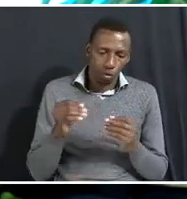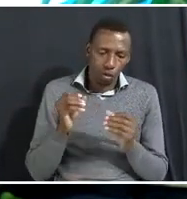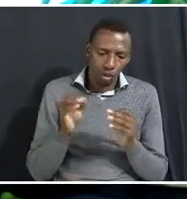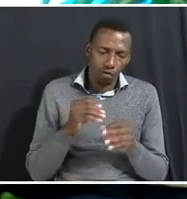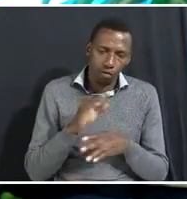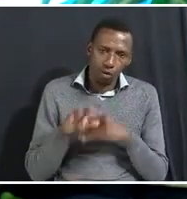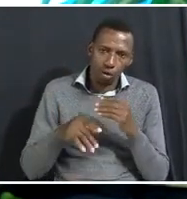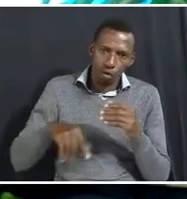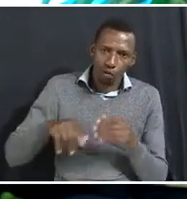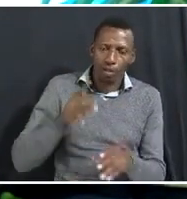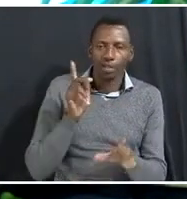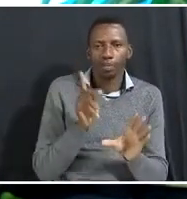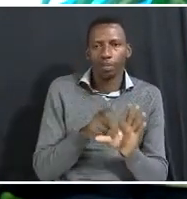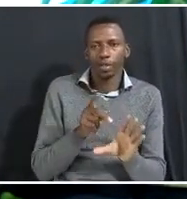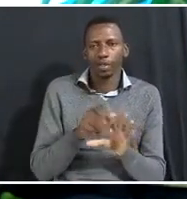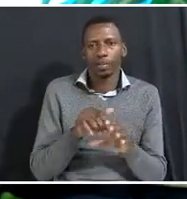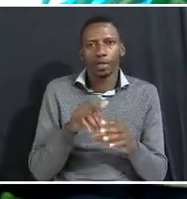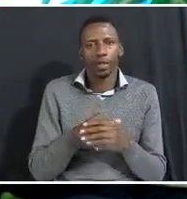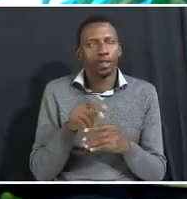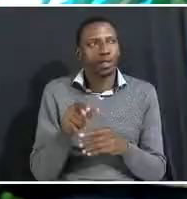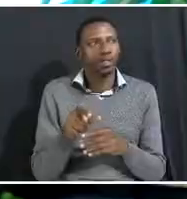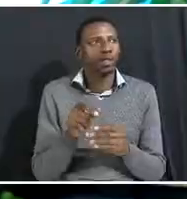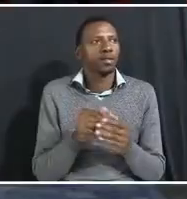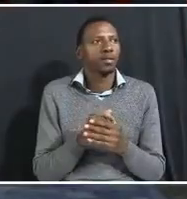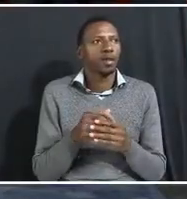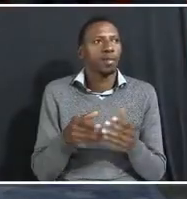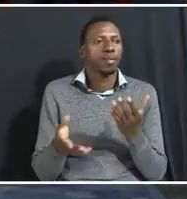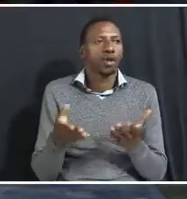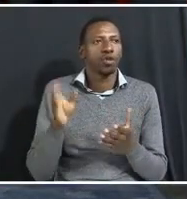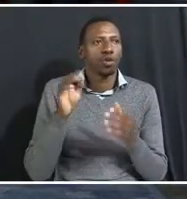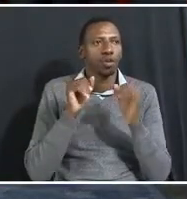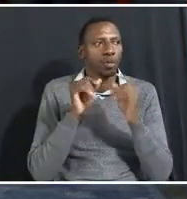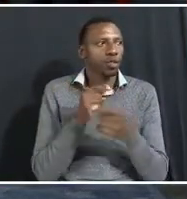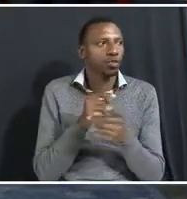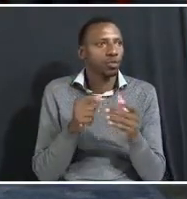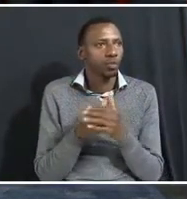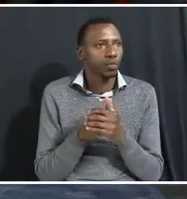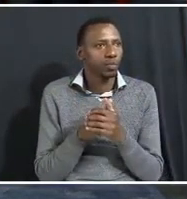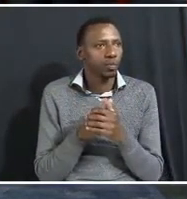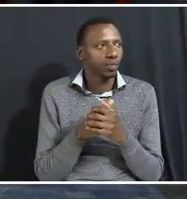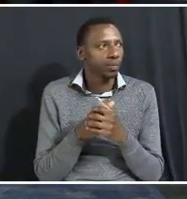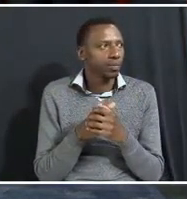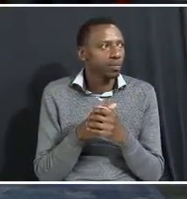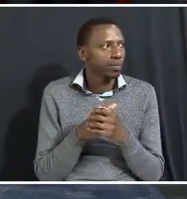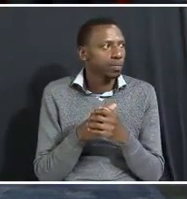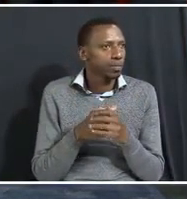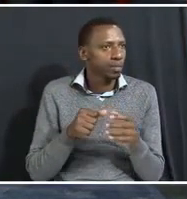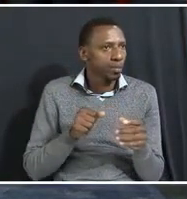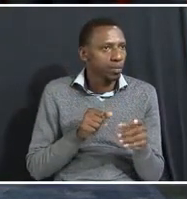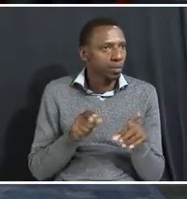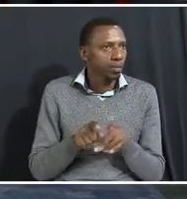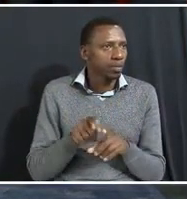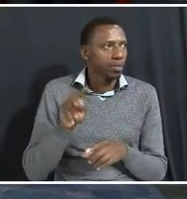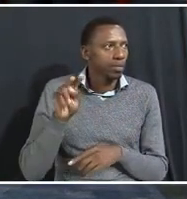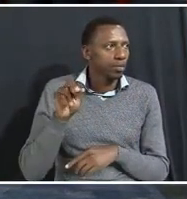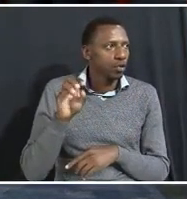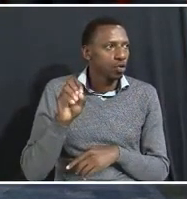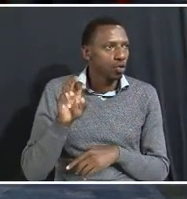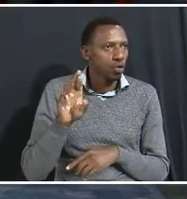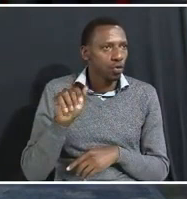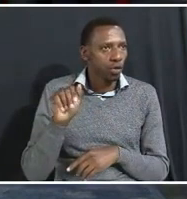of us participate in this lagoon. May the Lord bless you. Amen. Amen. Sister Nora.